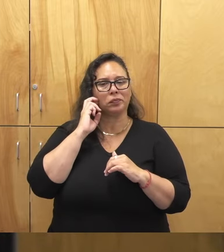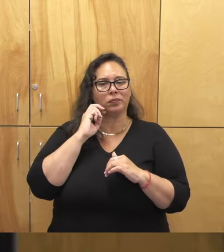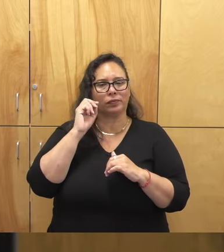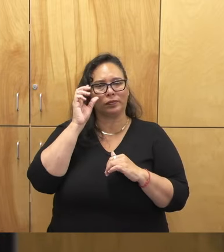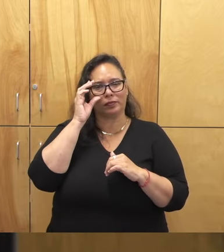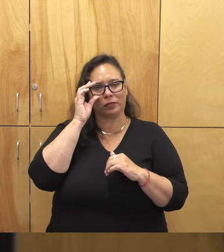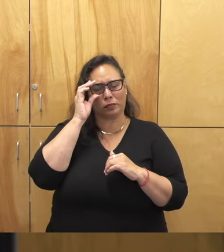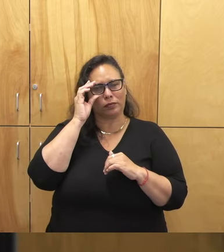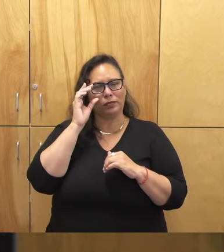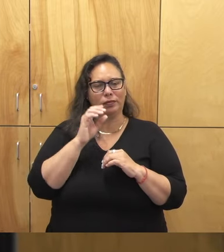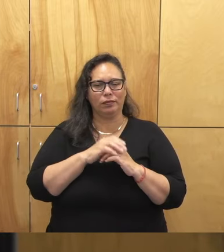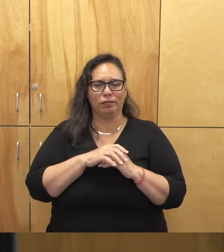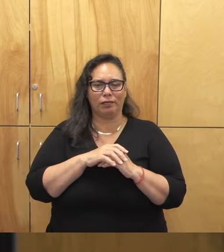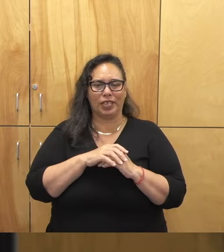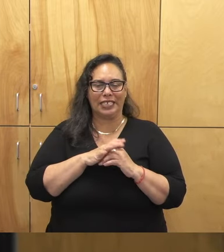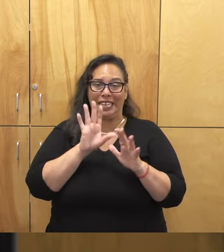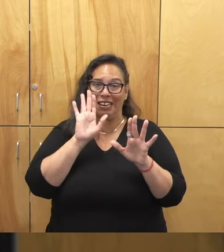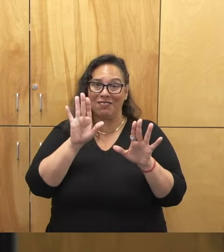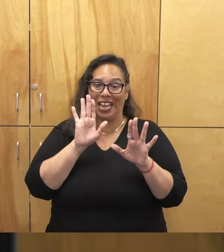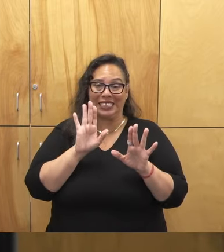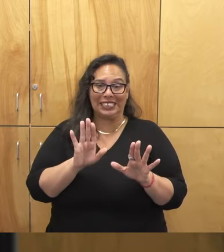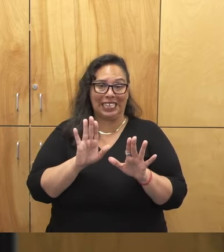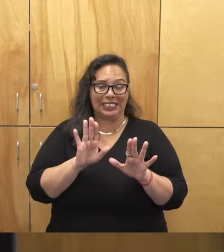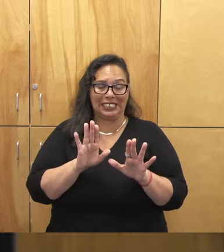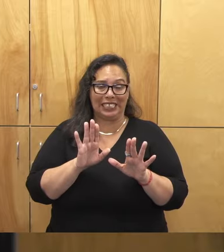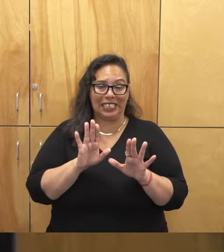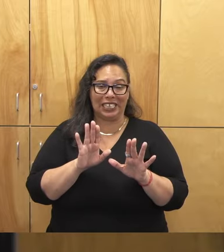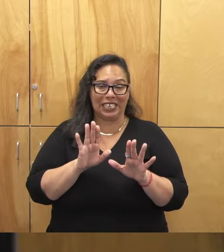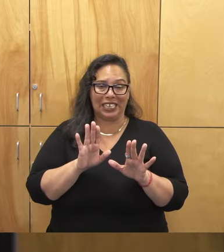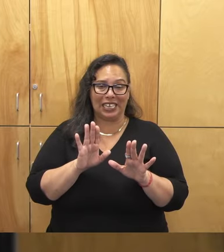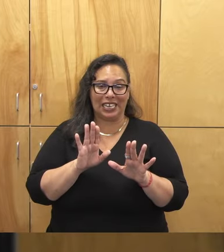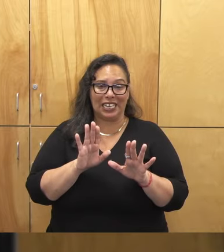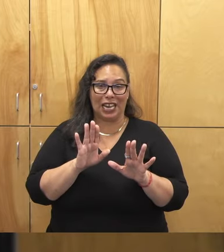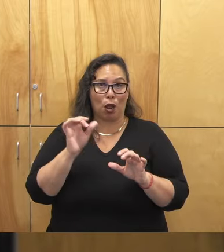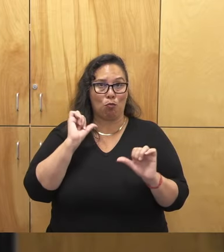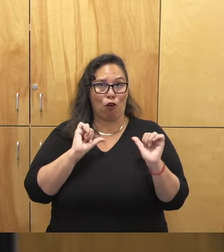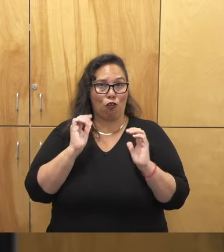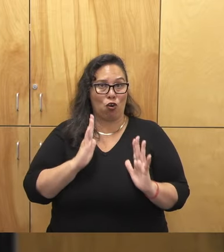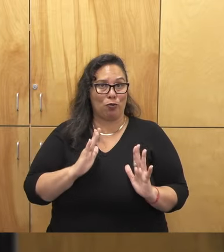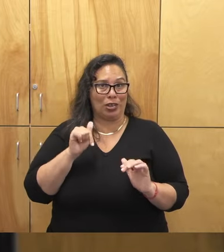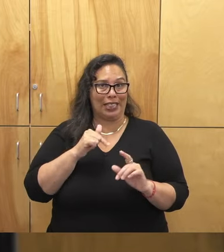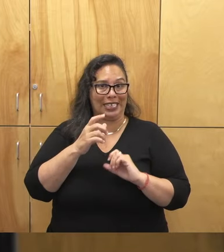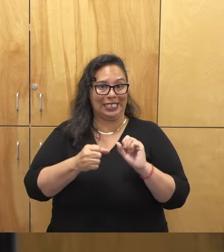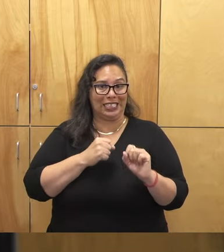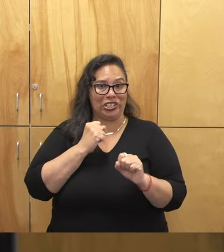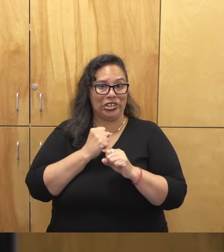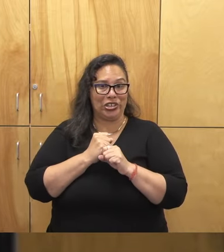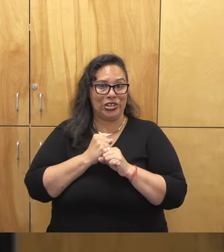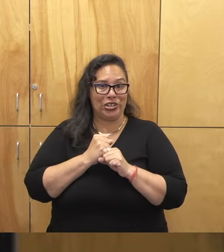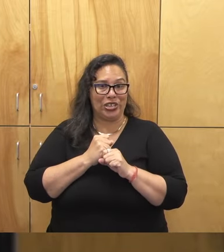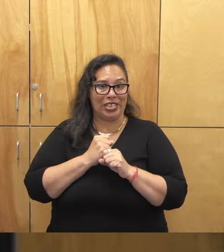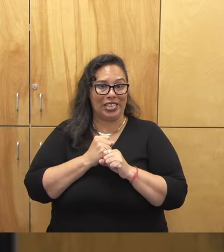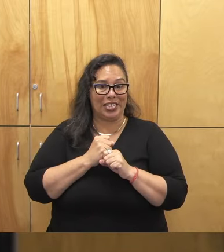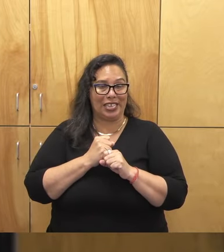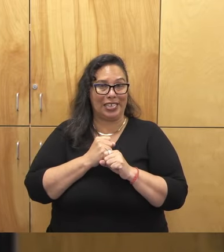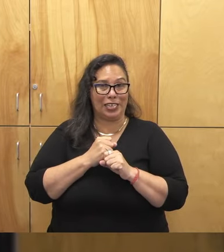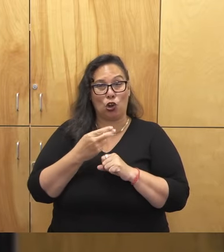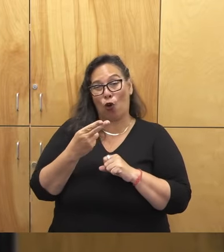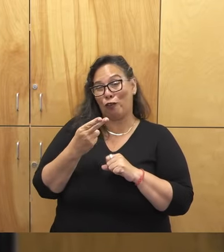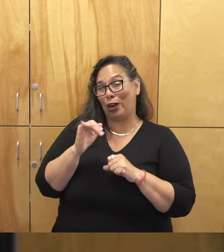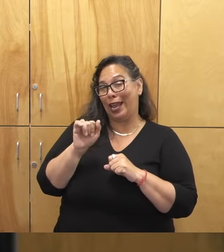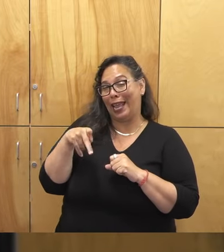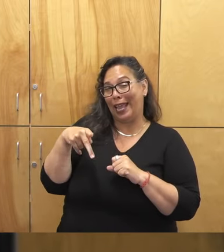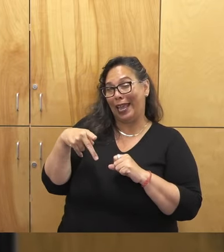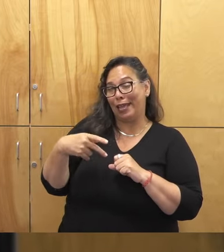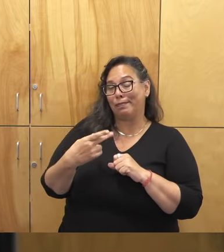Had a fantastic performer this year. You know, those in the hip-hop community know him